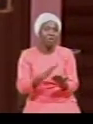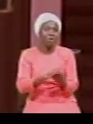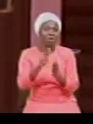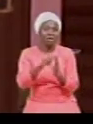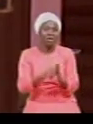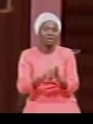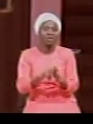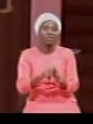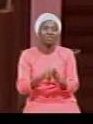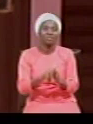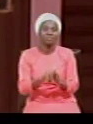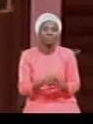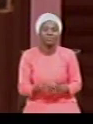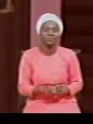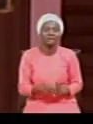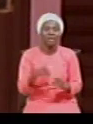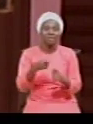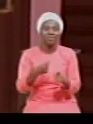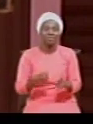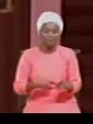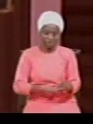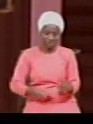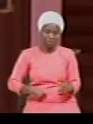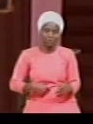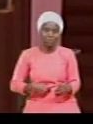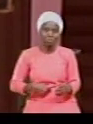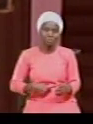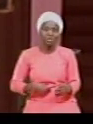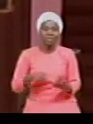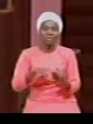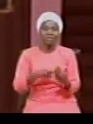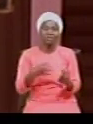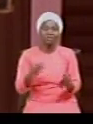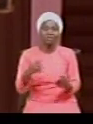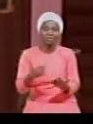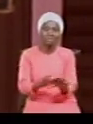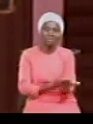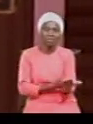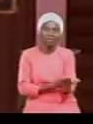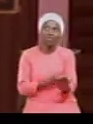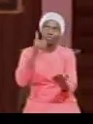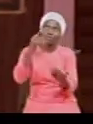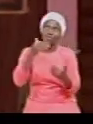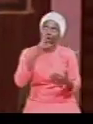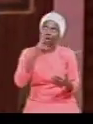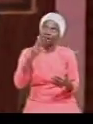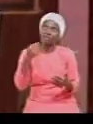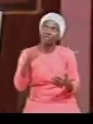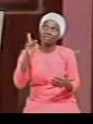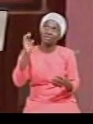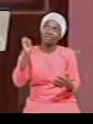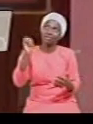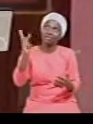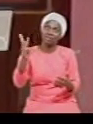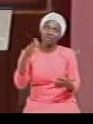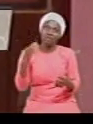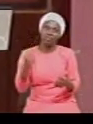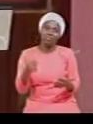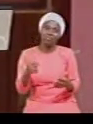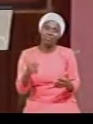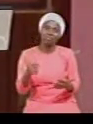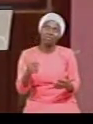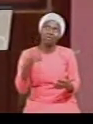the dawn of the morning, thou hast the dew of thy youth. Point number three